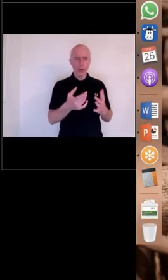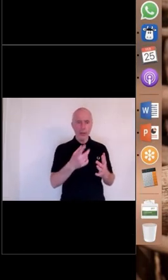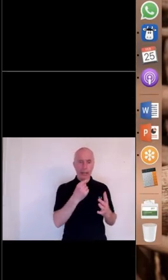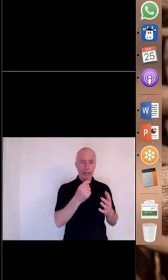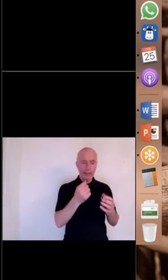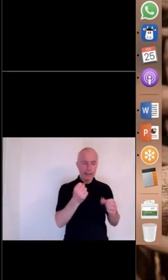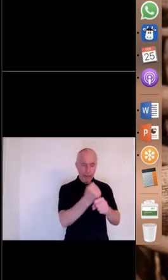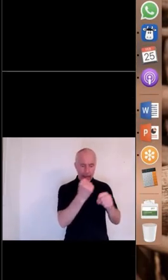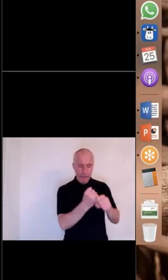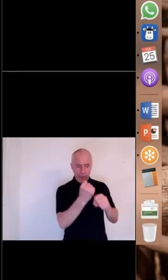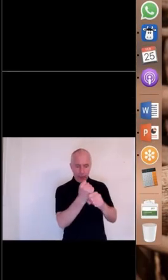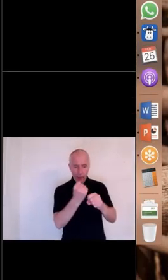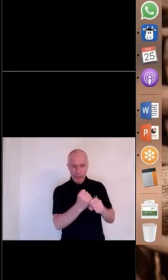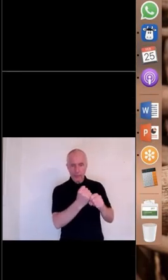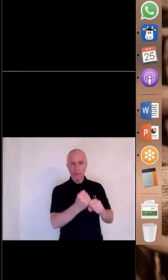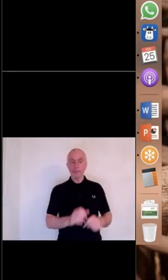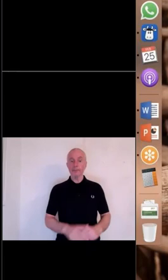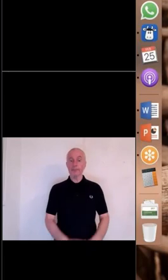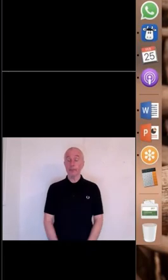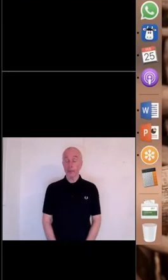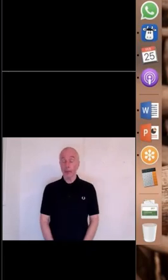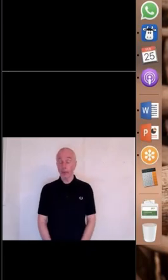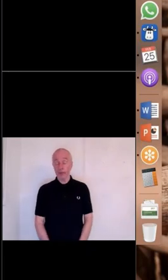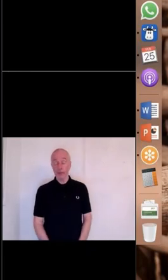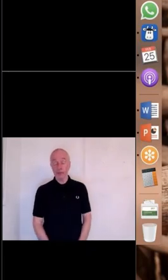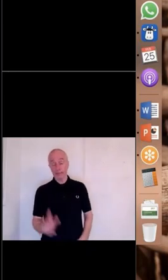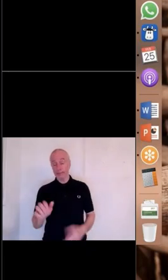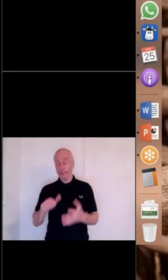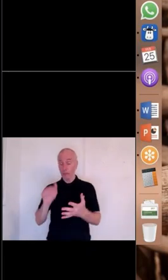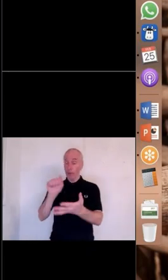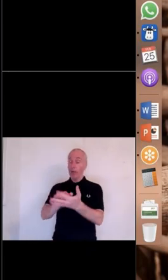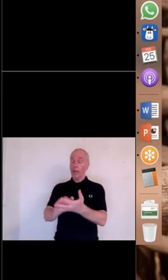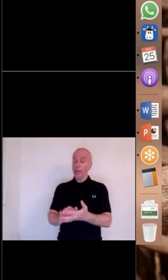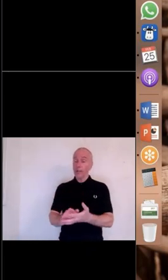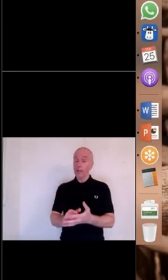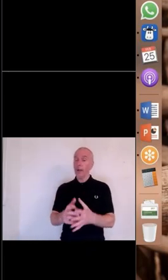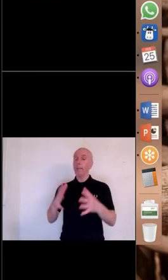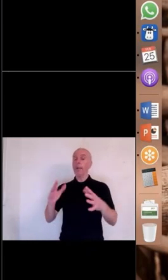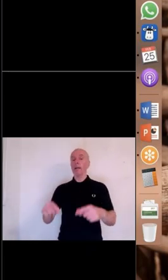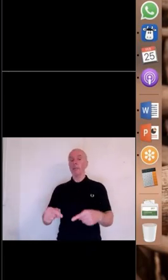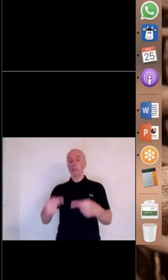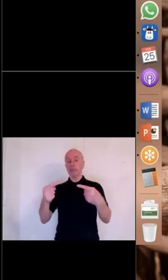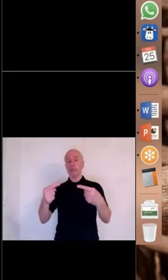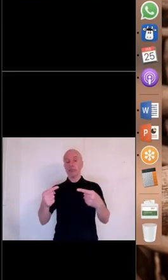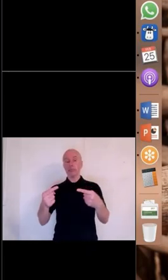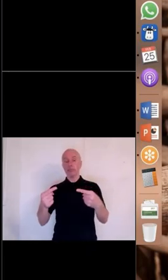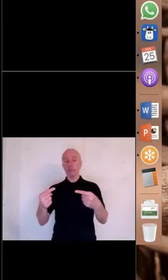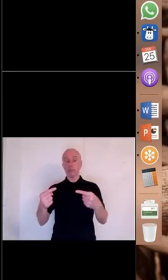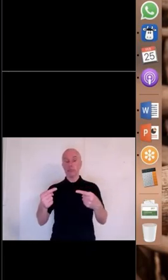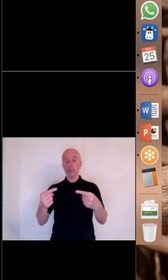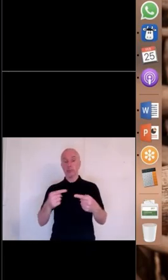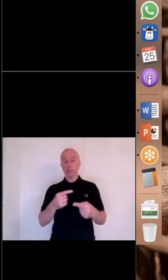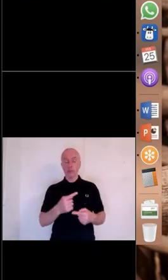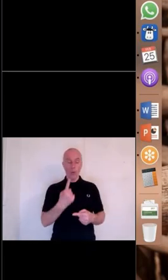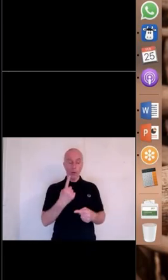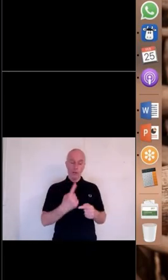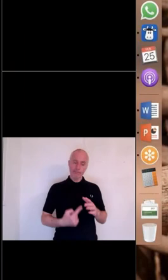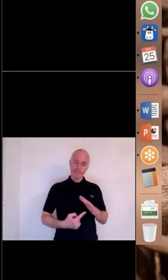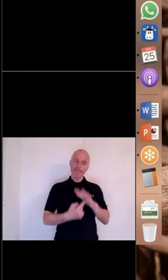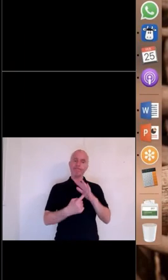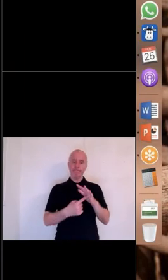You are correct in identifying it's a big challenge. One of the significant challenges that actually faces the world at the moment